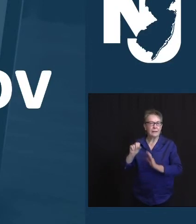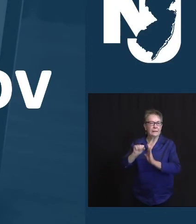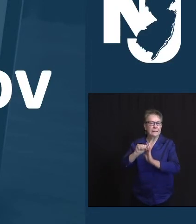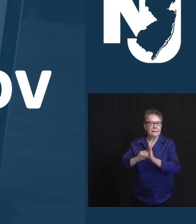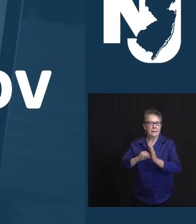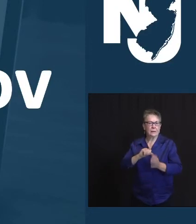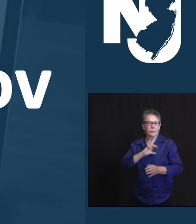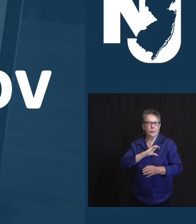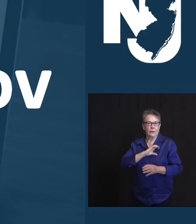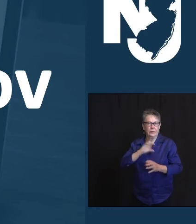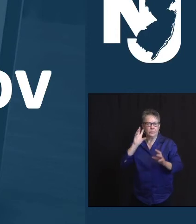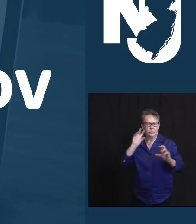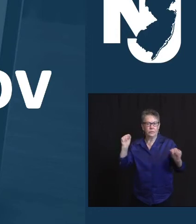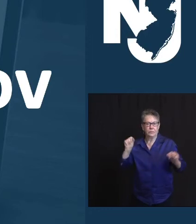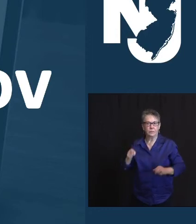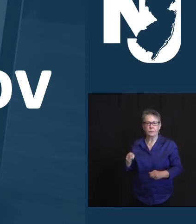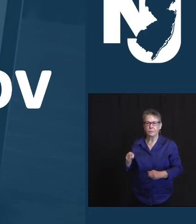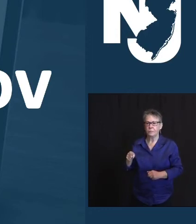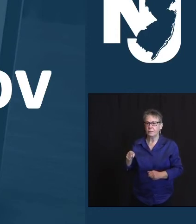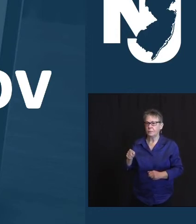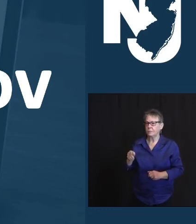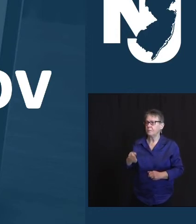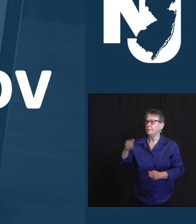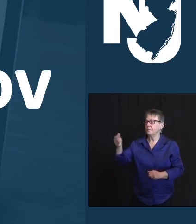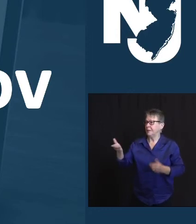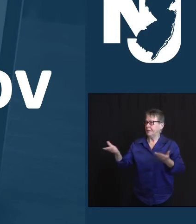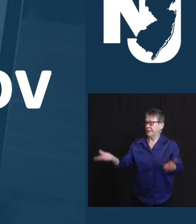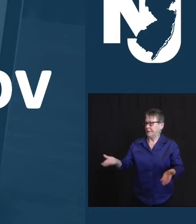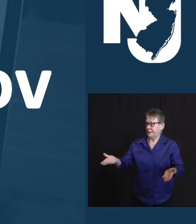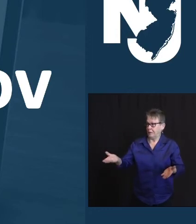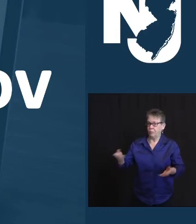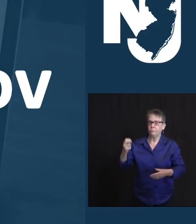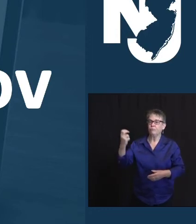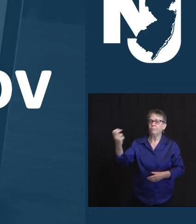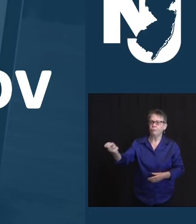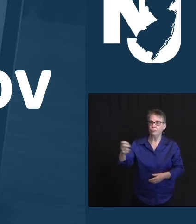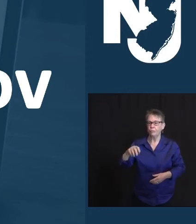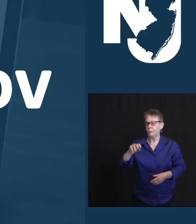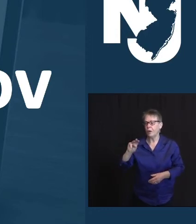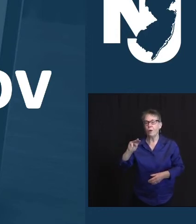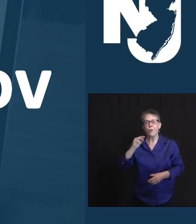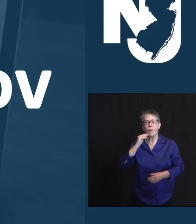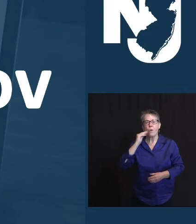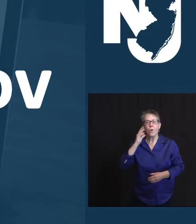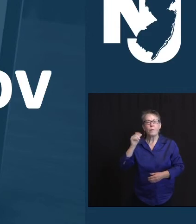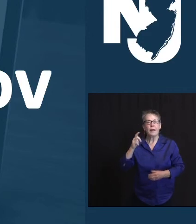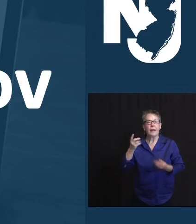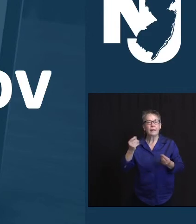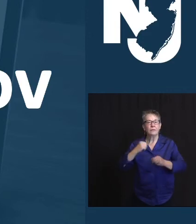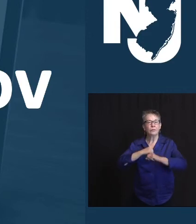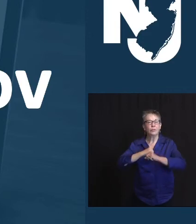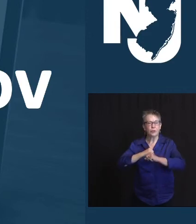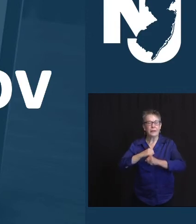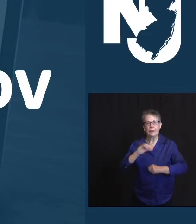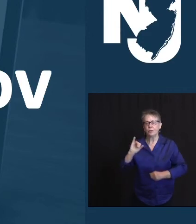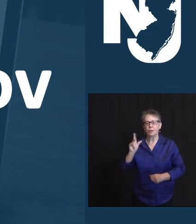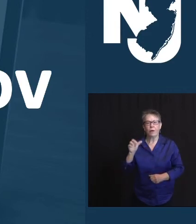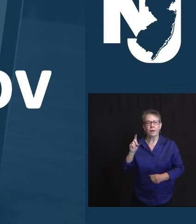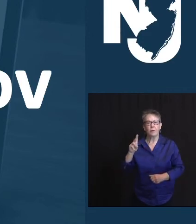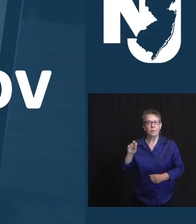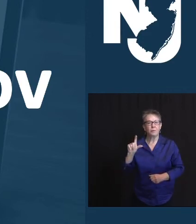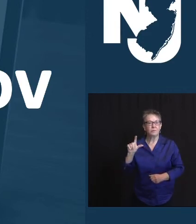of the Office of Homeland Security and Preparedness, Jared Maples, Chief Counsel Paramel Garg, and a cast of thousands. So,